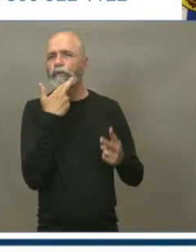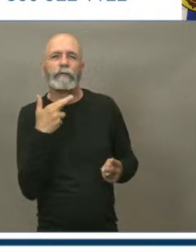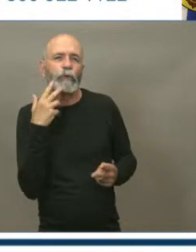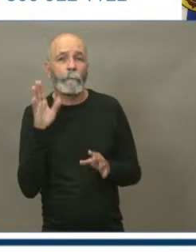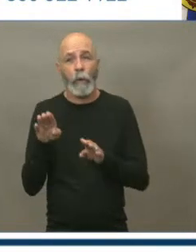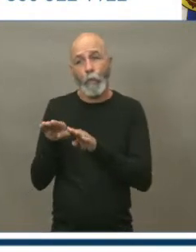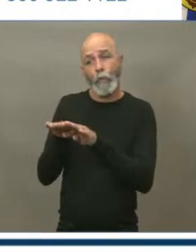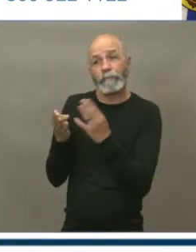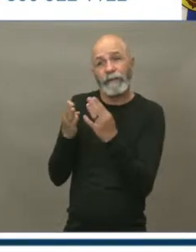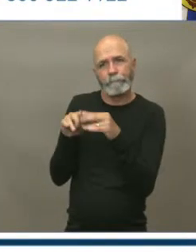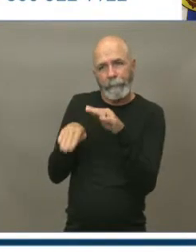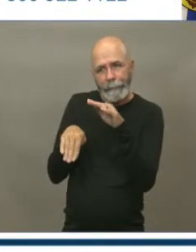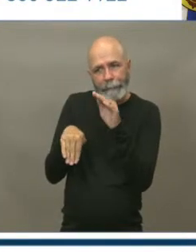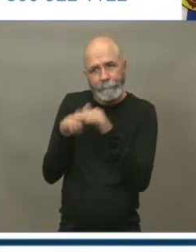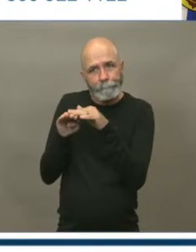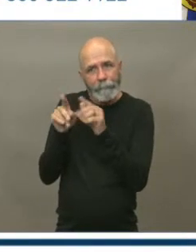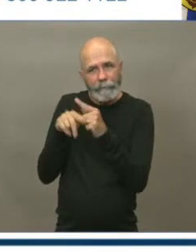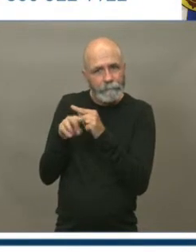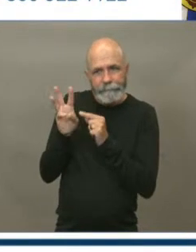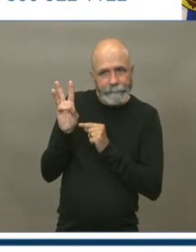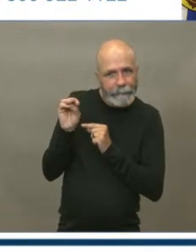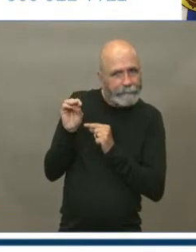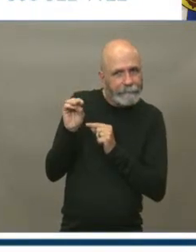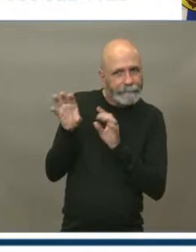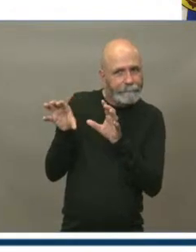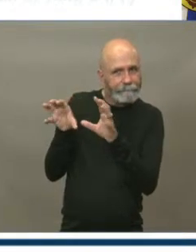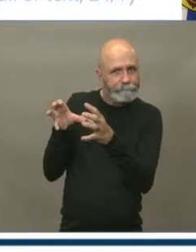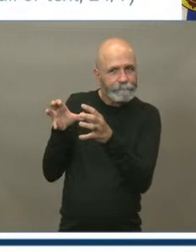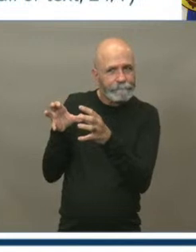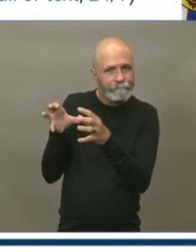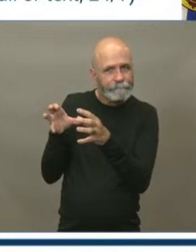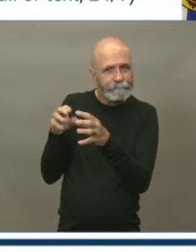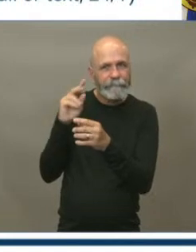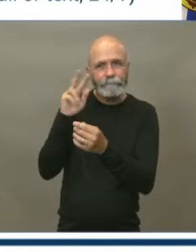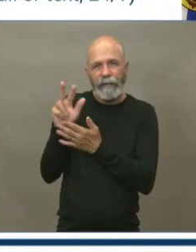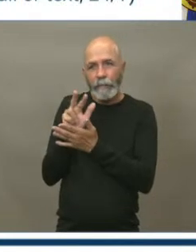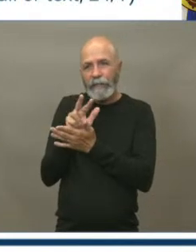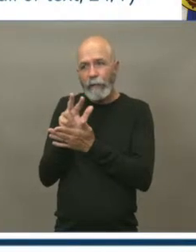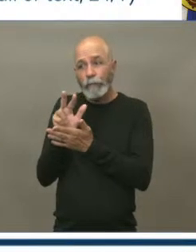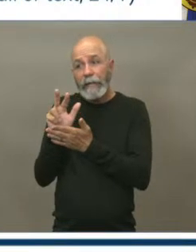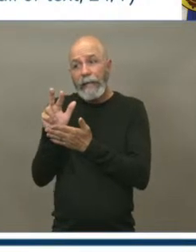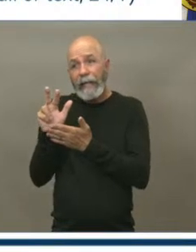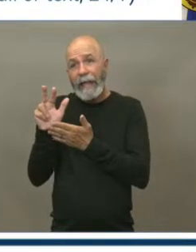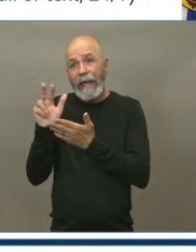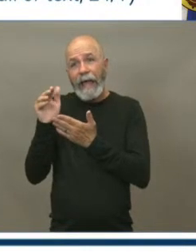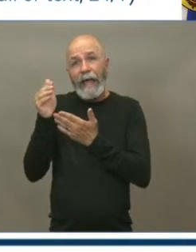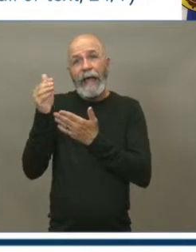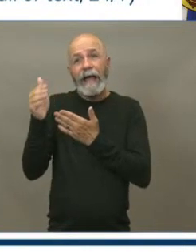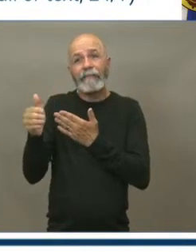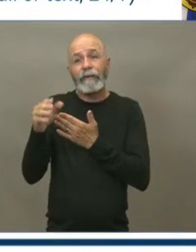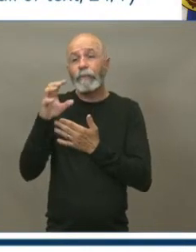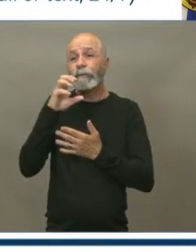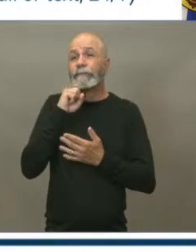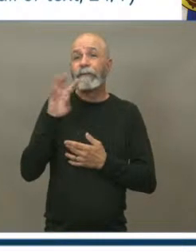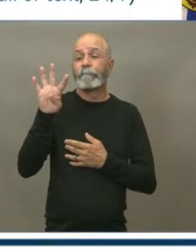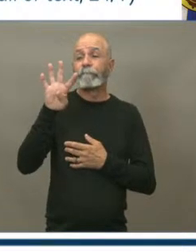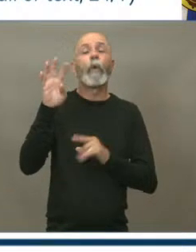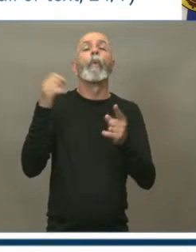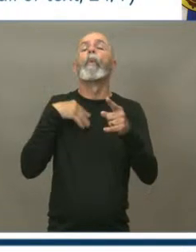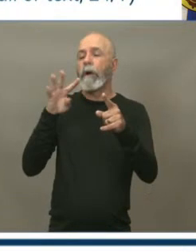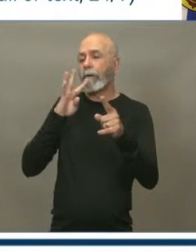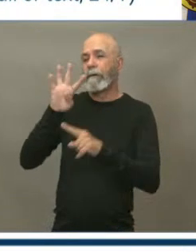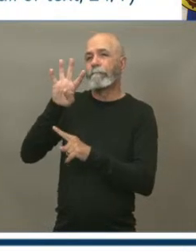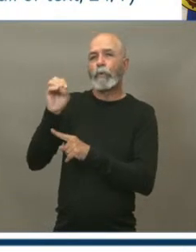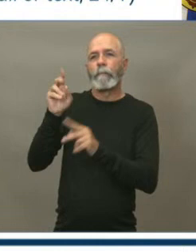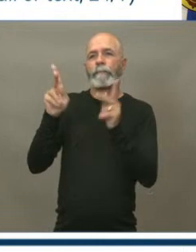6 people at a table 3 weeks after 70% of people aged 40 and older get their first dose. So I'm wondering if